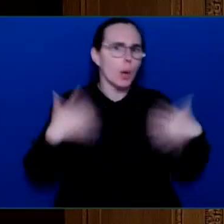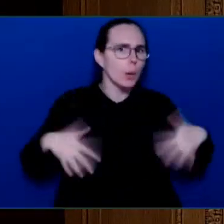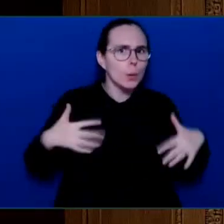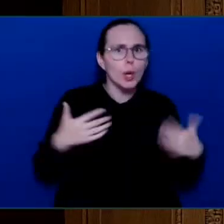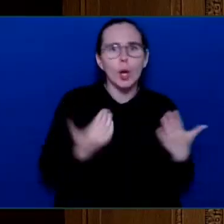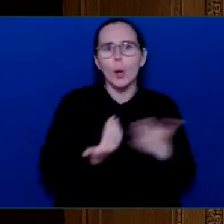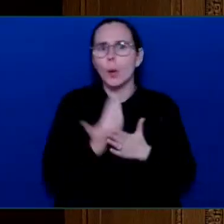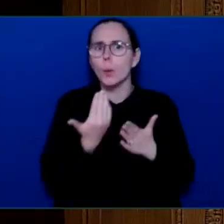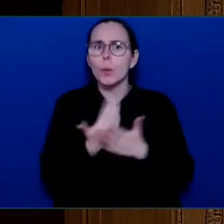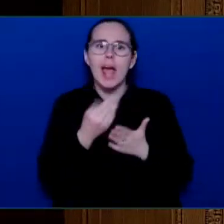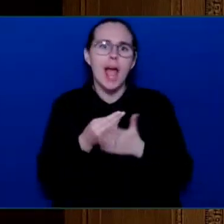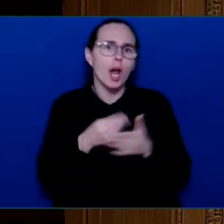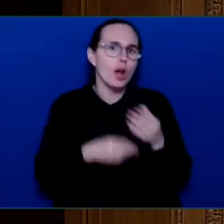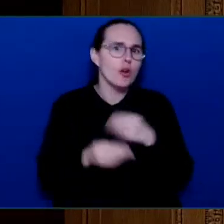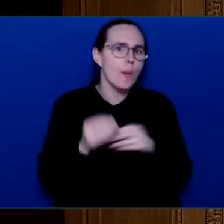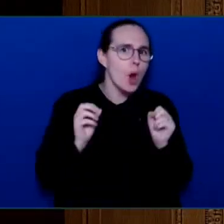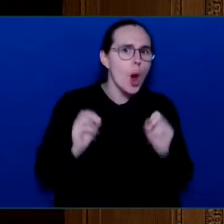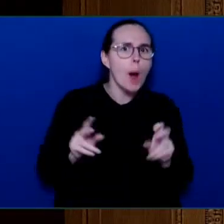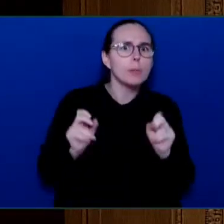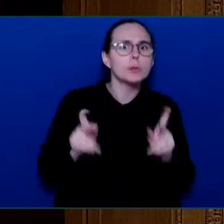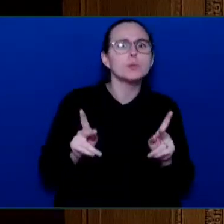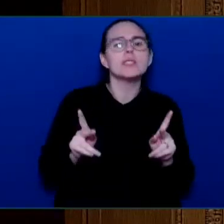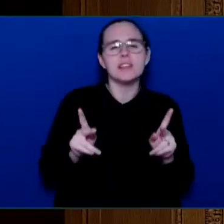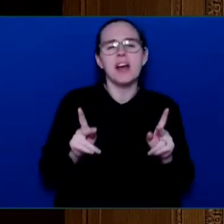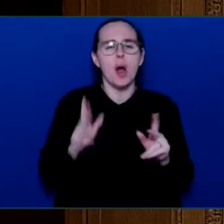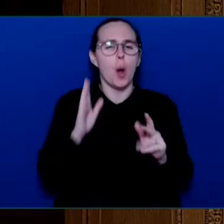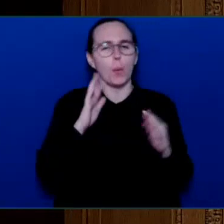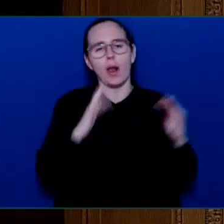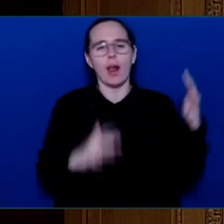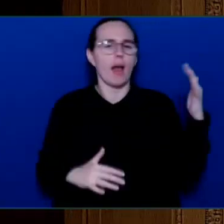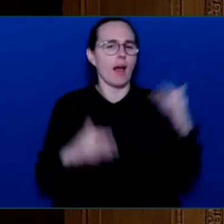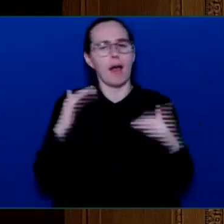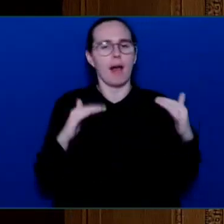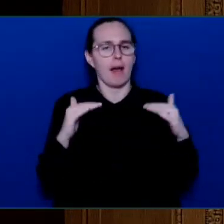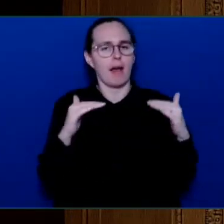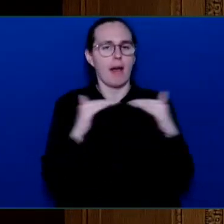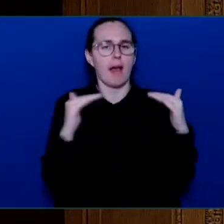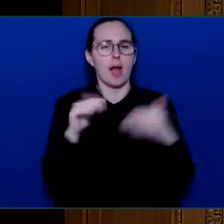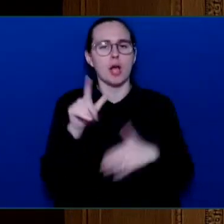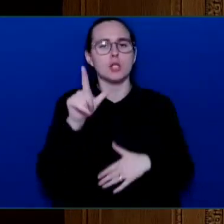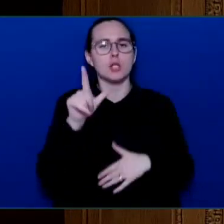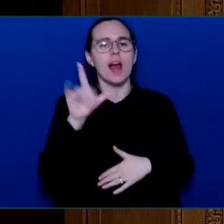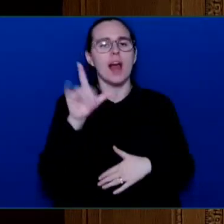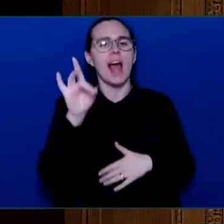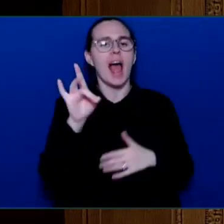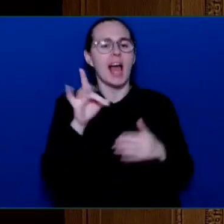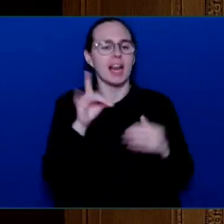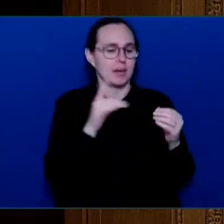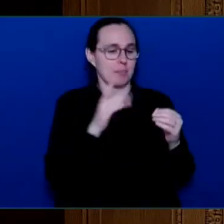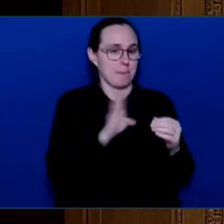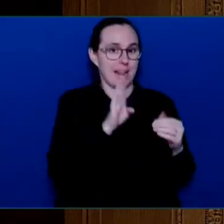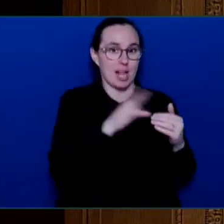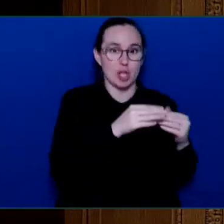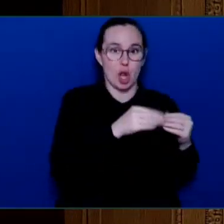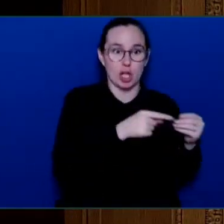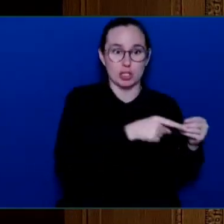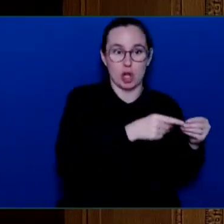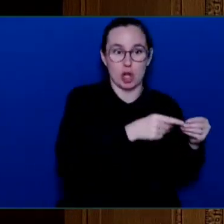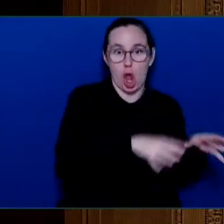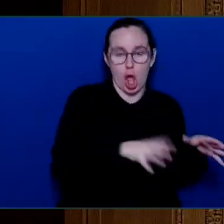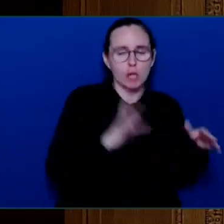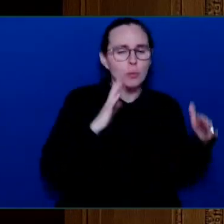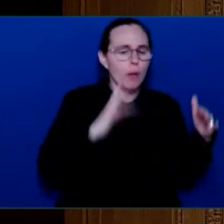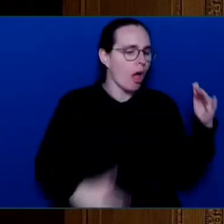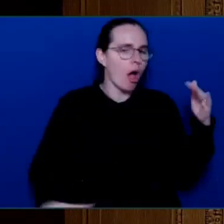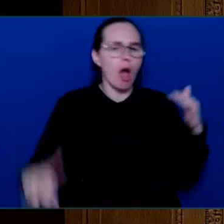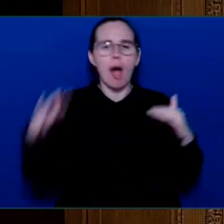loss of $28 billion. But Mr. Peacock says to the minister yesterday, we have been unable to find support for these statements